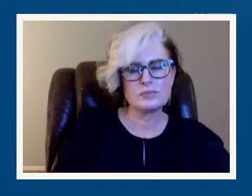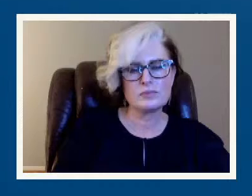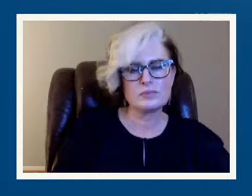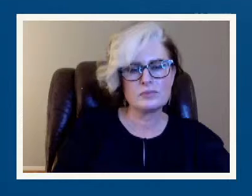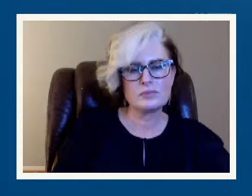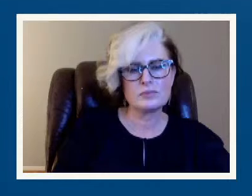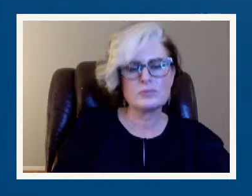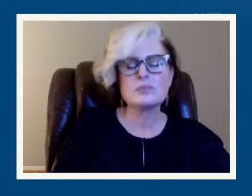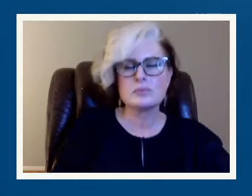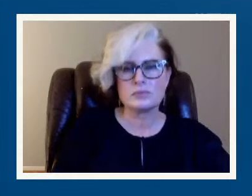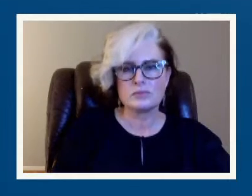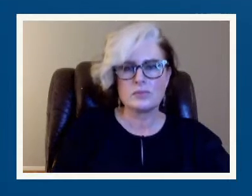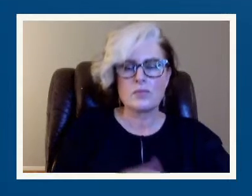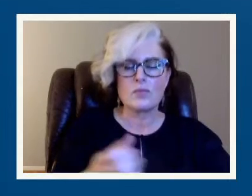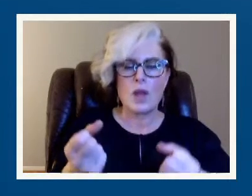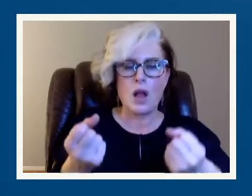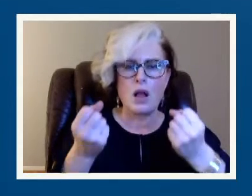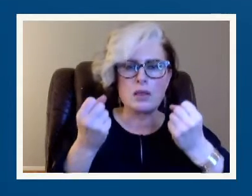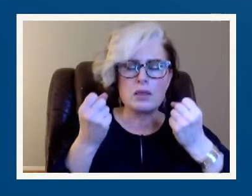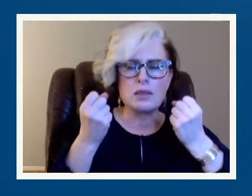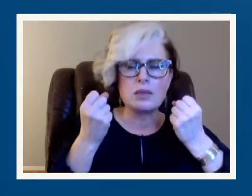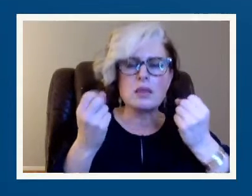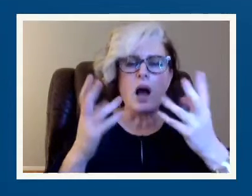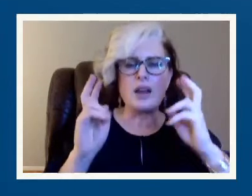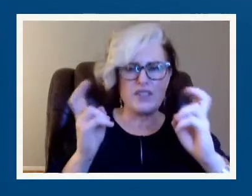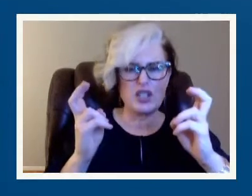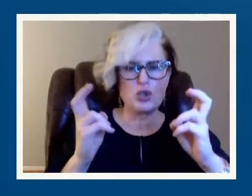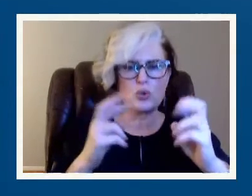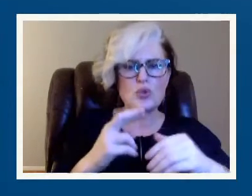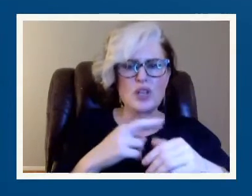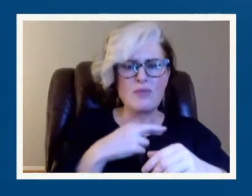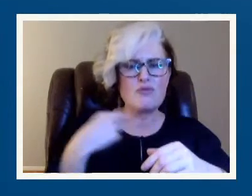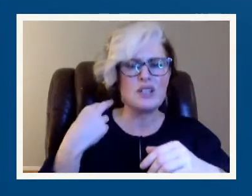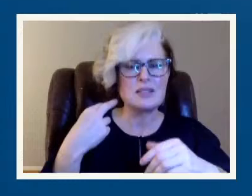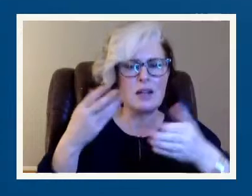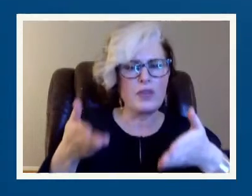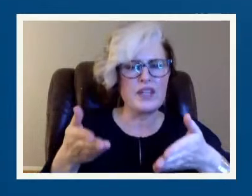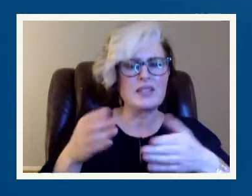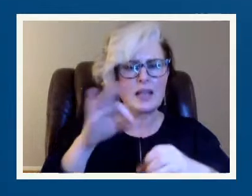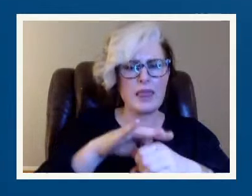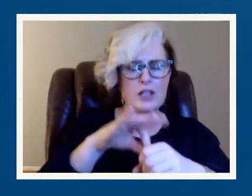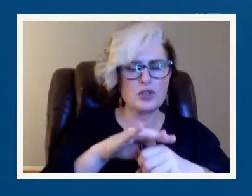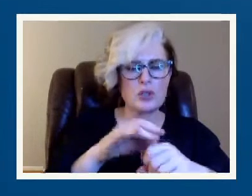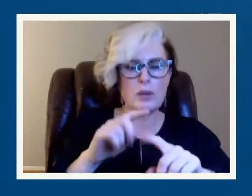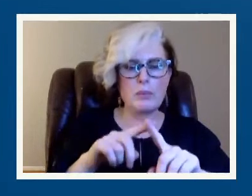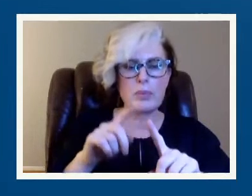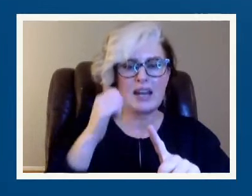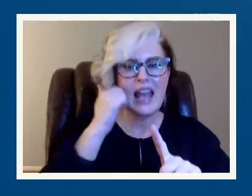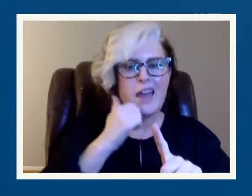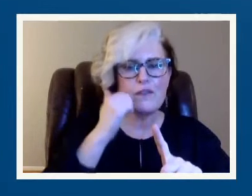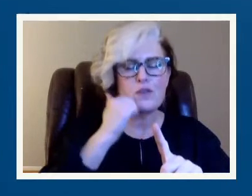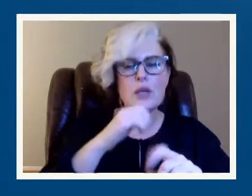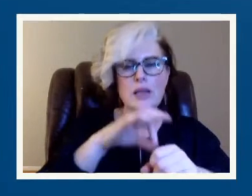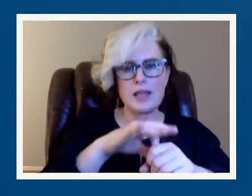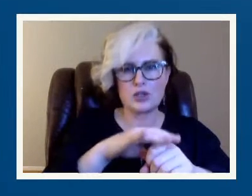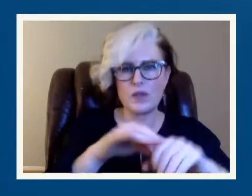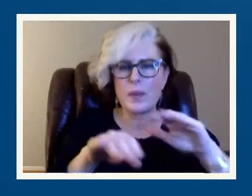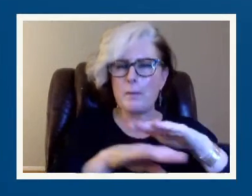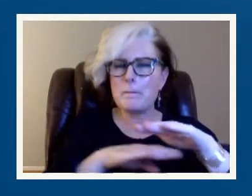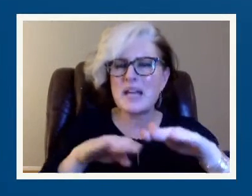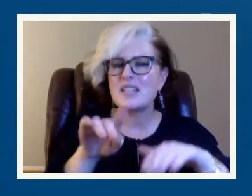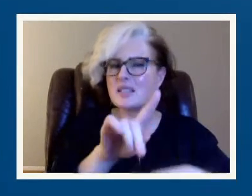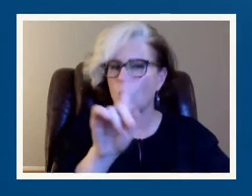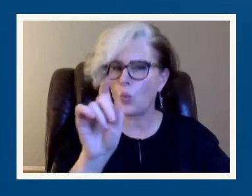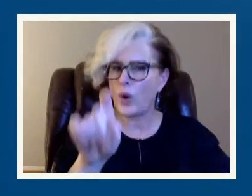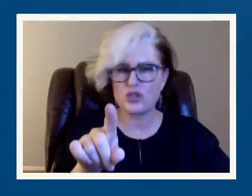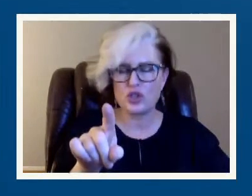There are a lot of issues at stake in this election. But in every election, the most basic question you should be